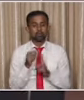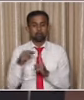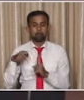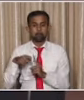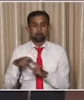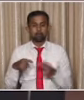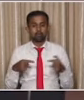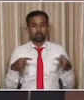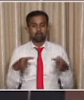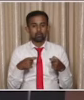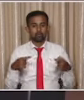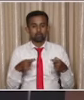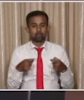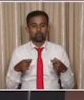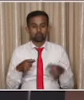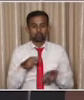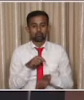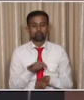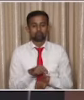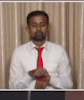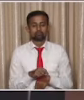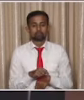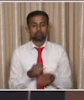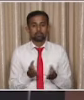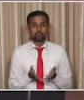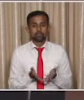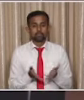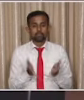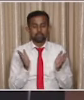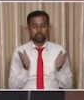though we were very close to with India,